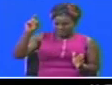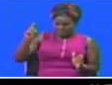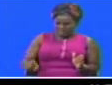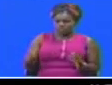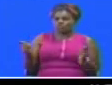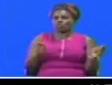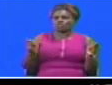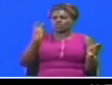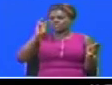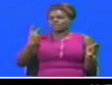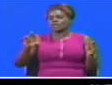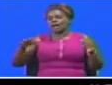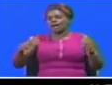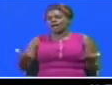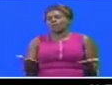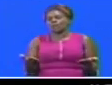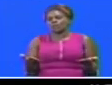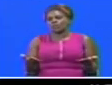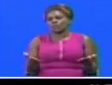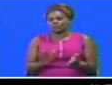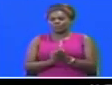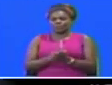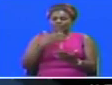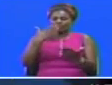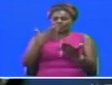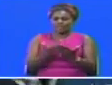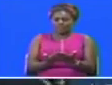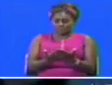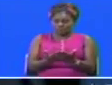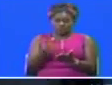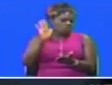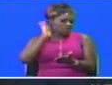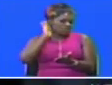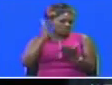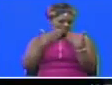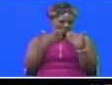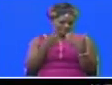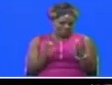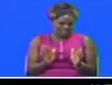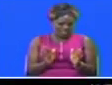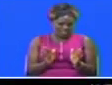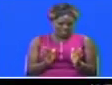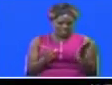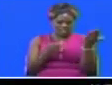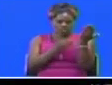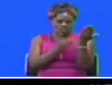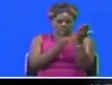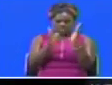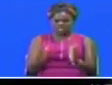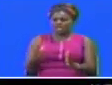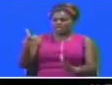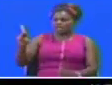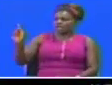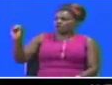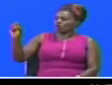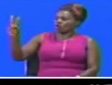manage and see what to do within the timeline. Well, thank you very much. Betty, there you have it from Dr. Julius Kones, saying that